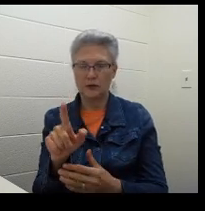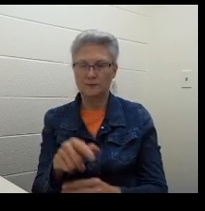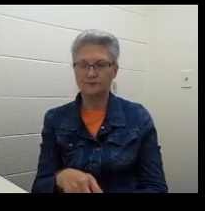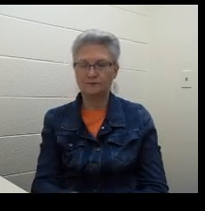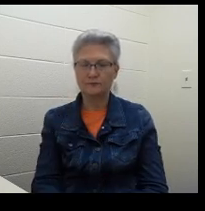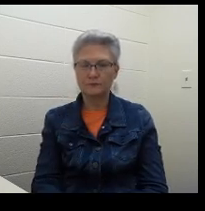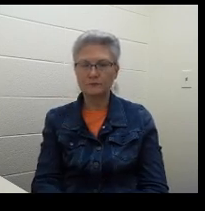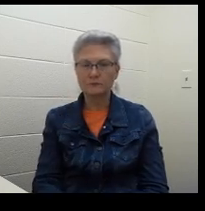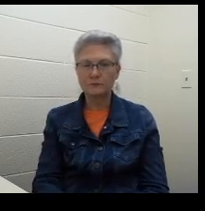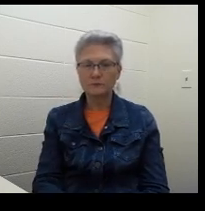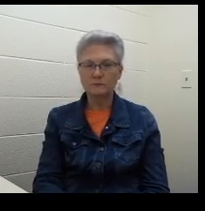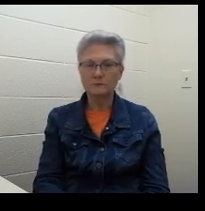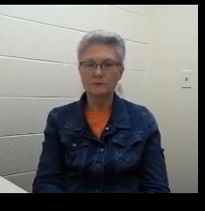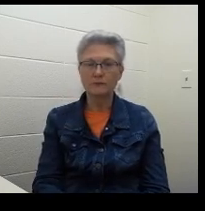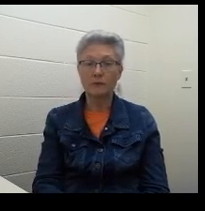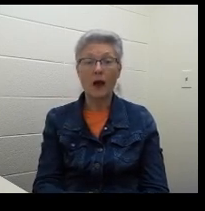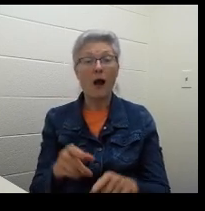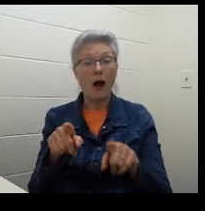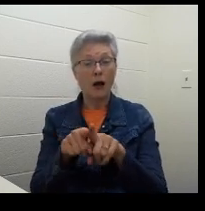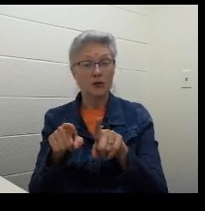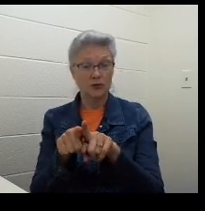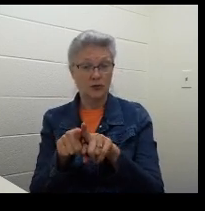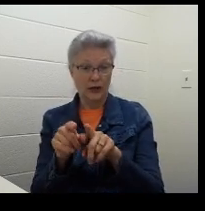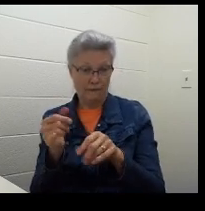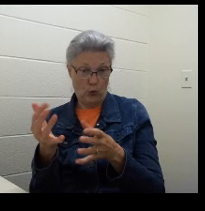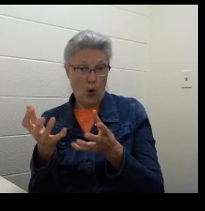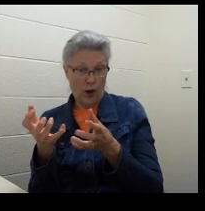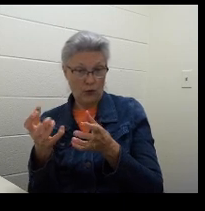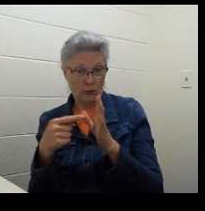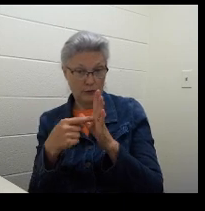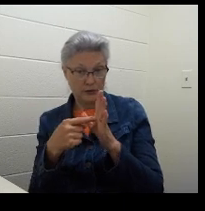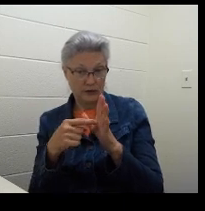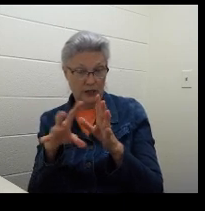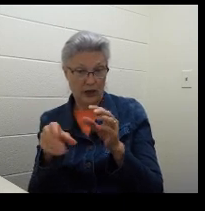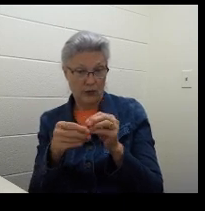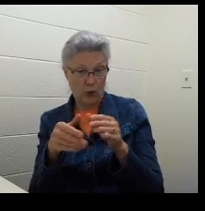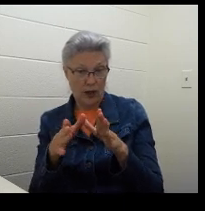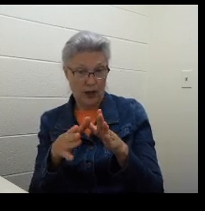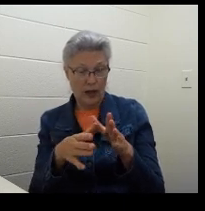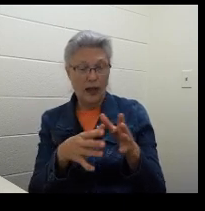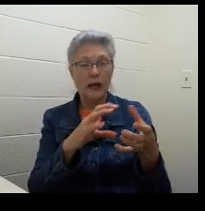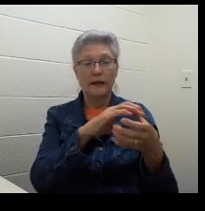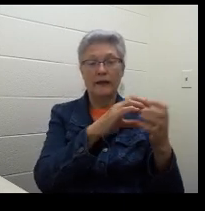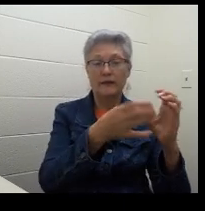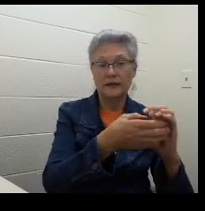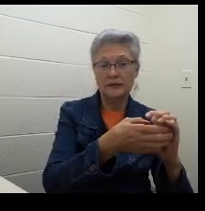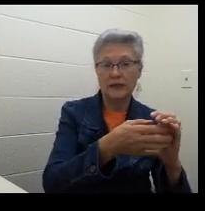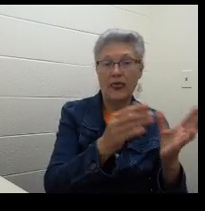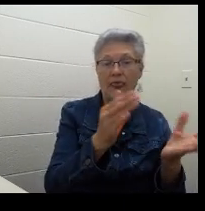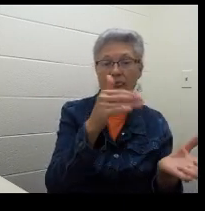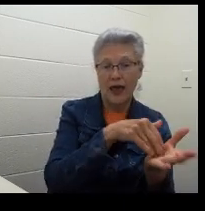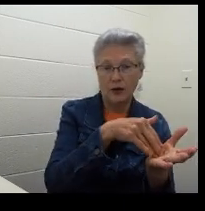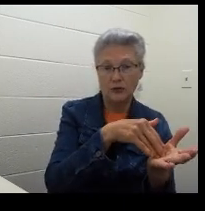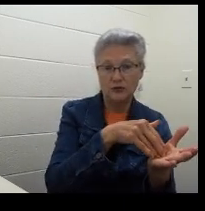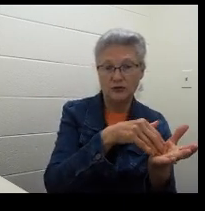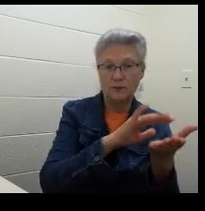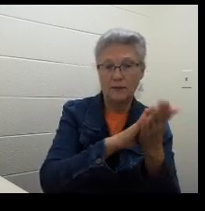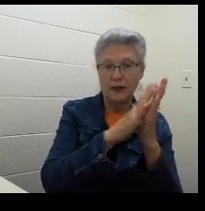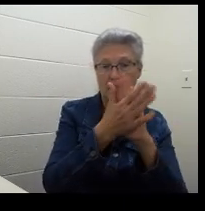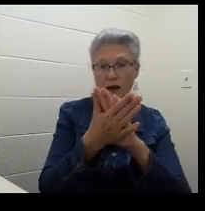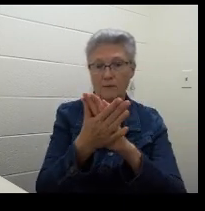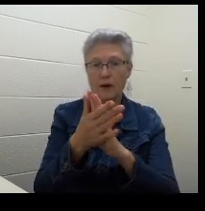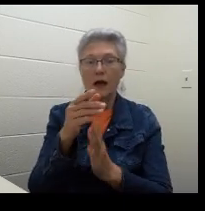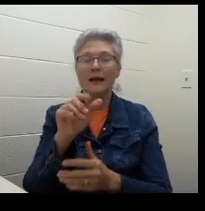2,121. We could also, if we want, represent it in another way and regroup this 1,000 into 10 hundreds as